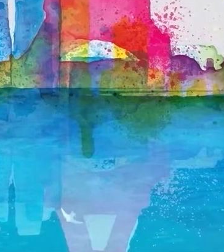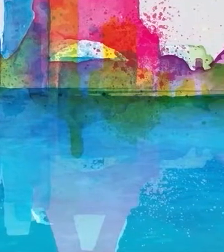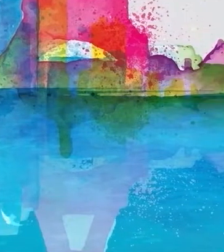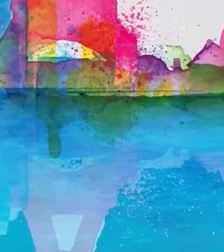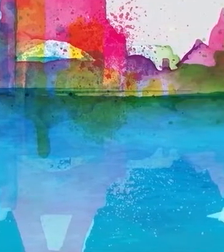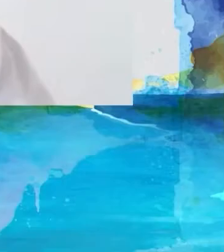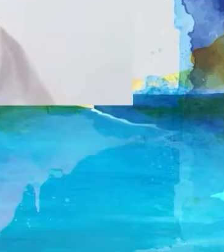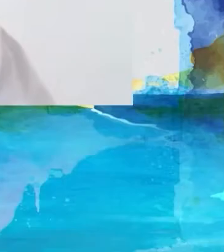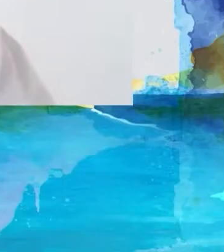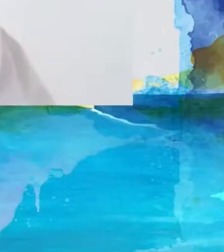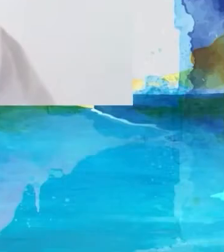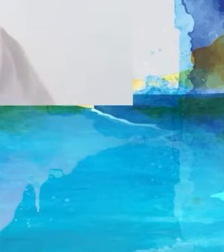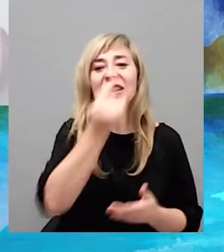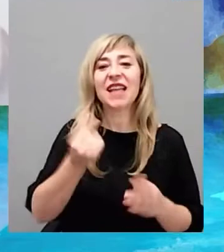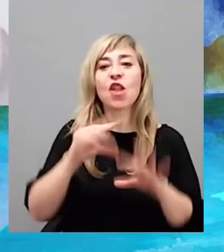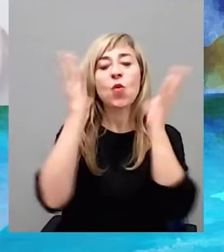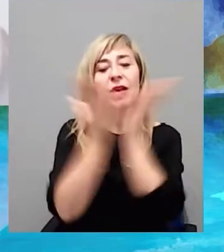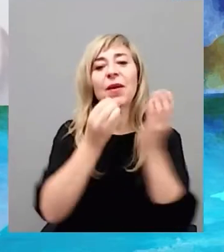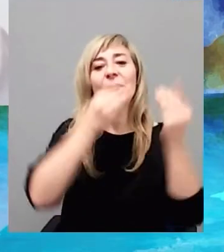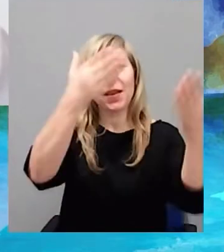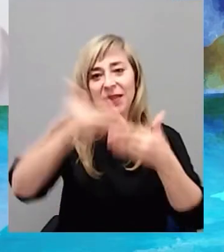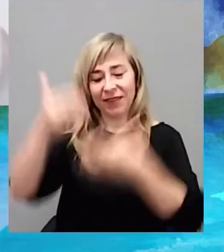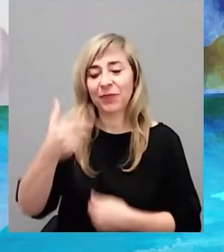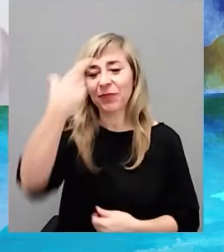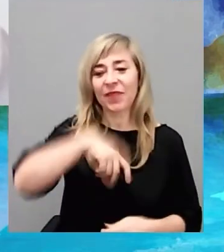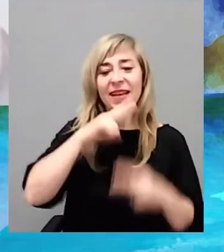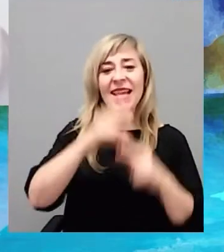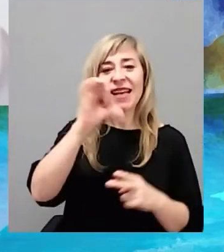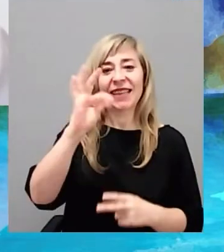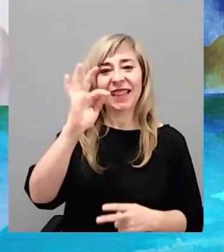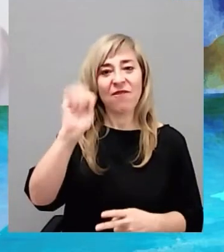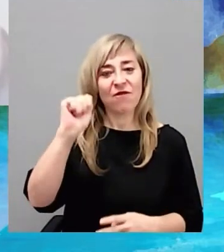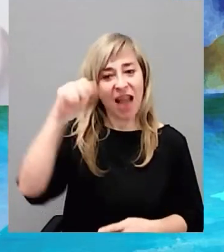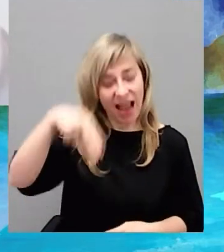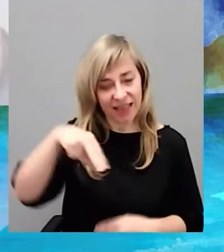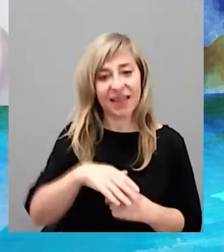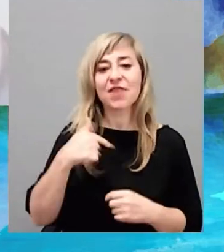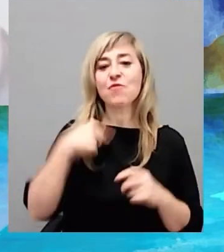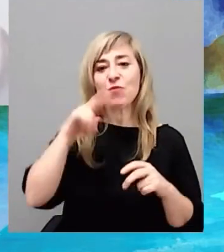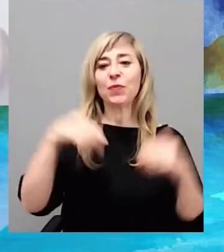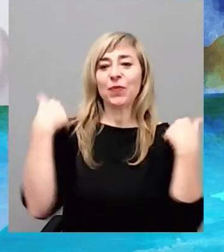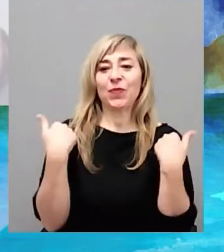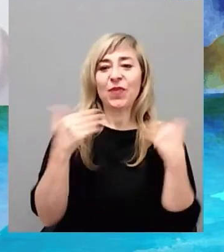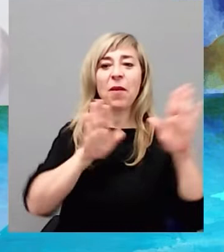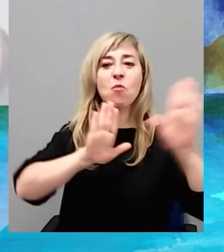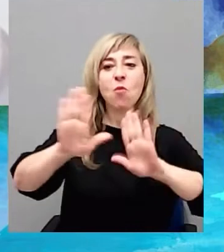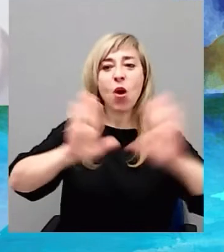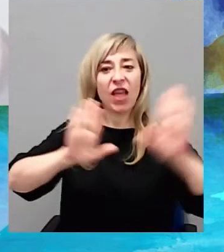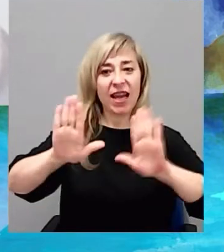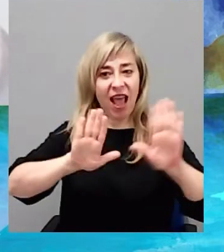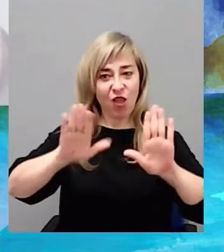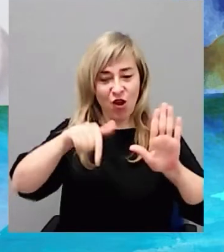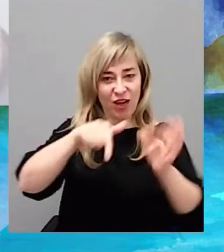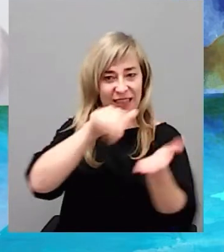and we'll moderate this exciting roundtable with the four excellent speakers: Virginia Real Gaya, CEO